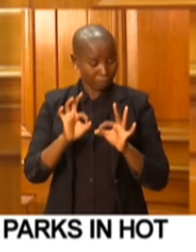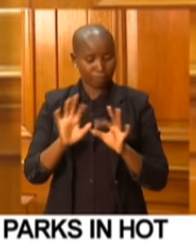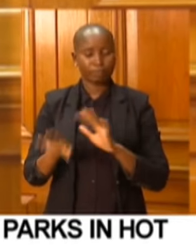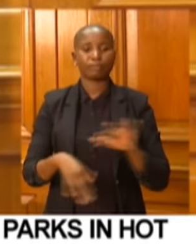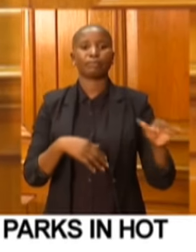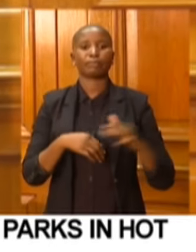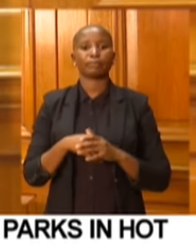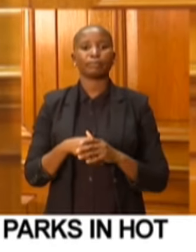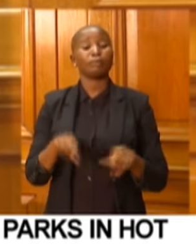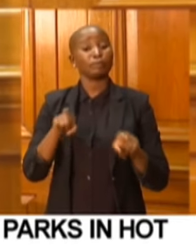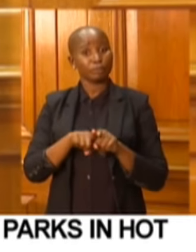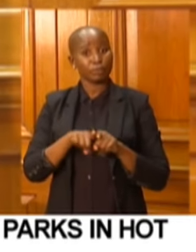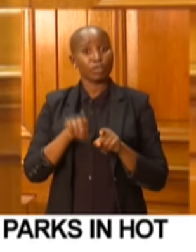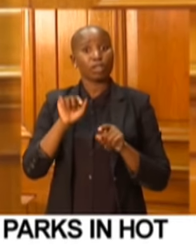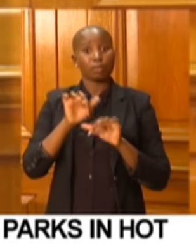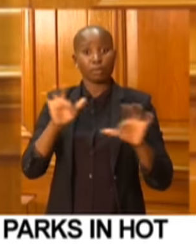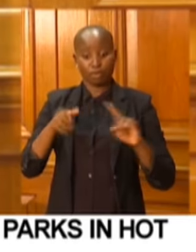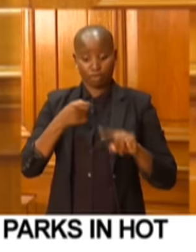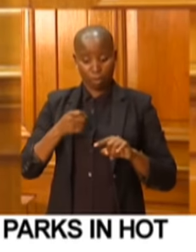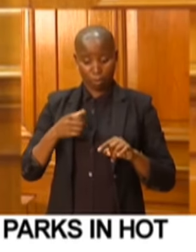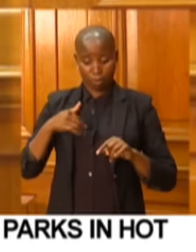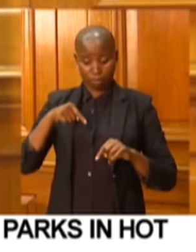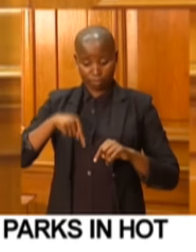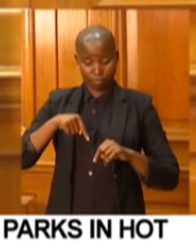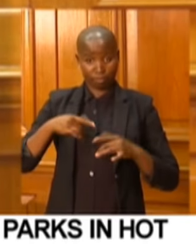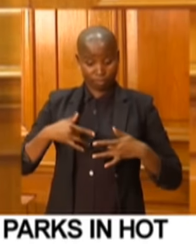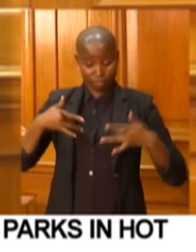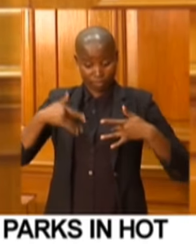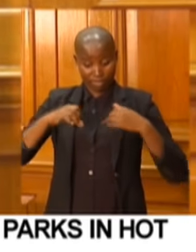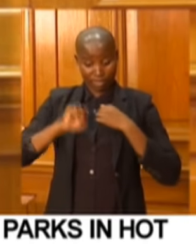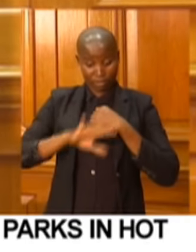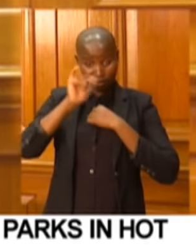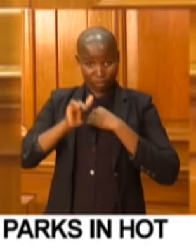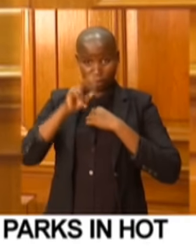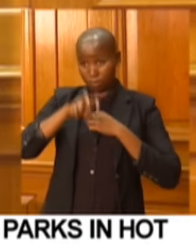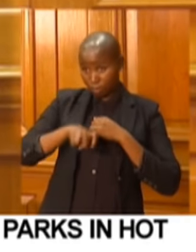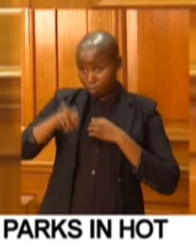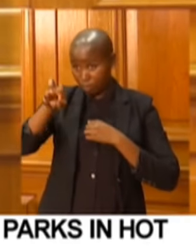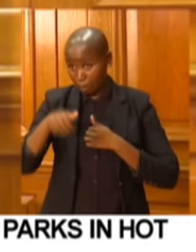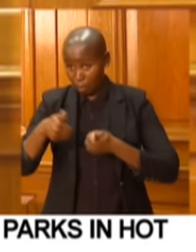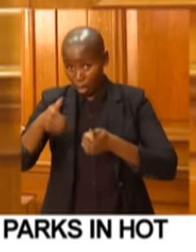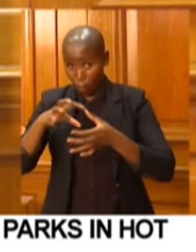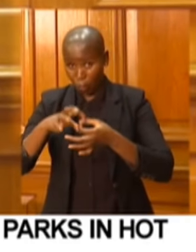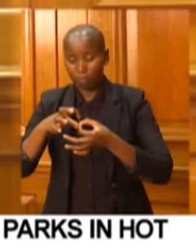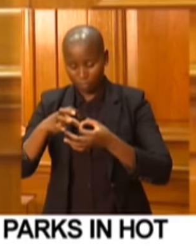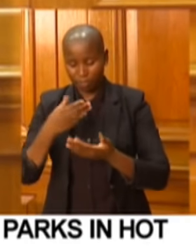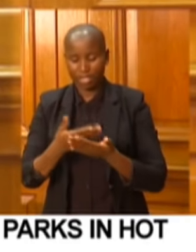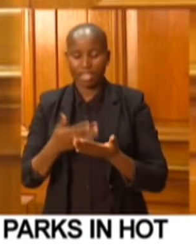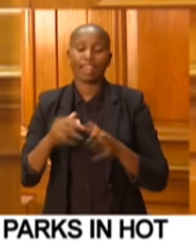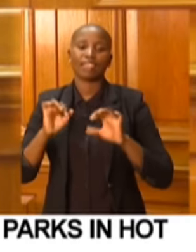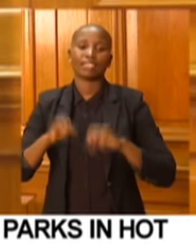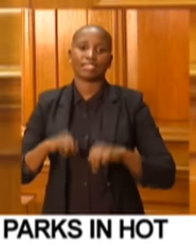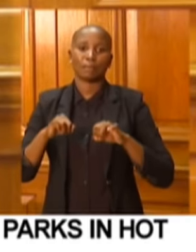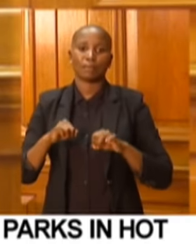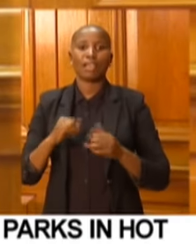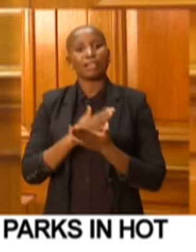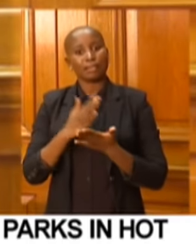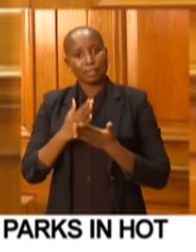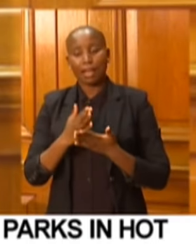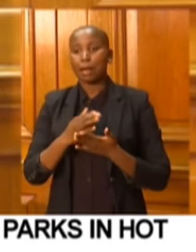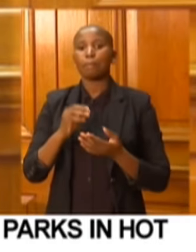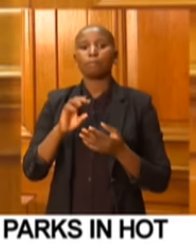of foreign nationals, daily commuters from neighboring countries who attend school in